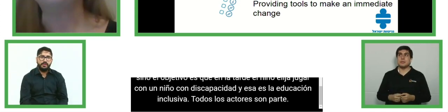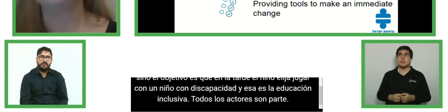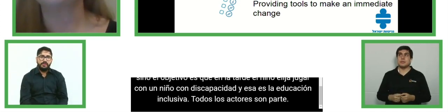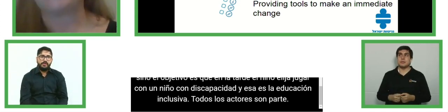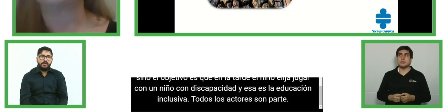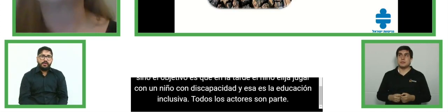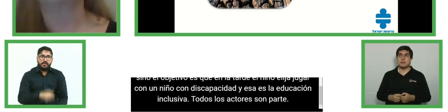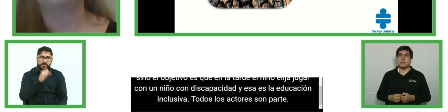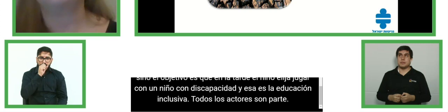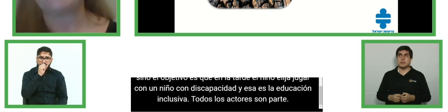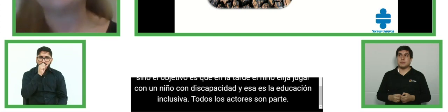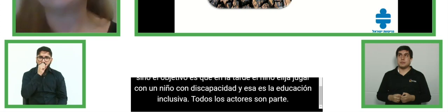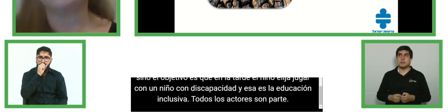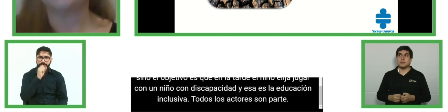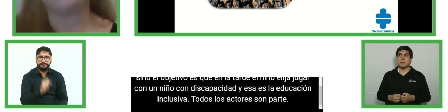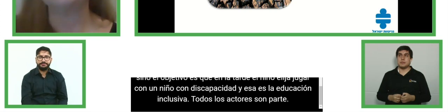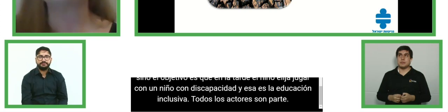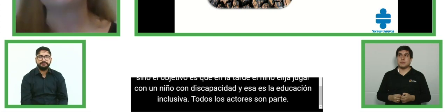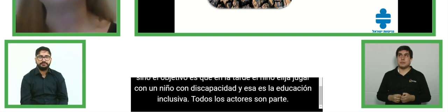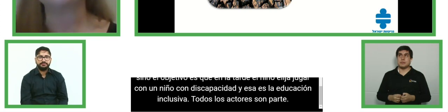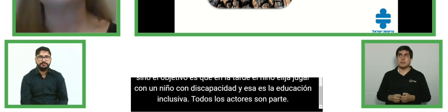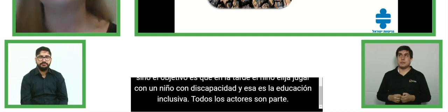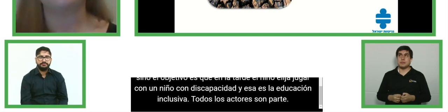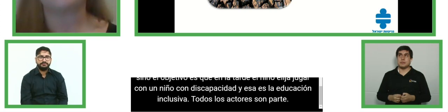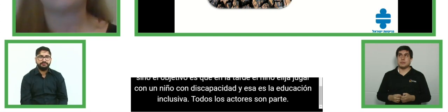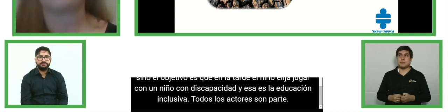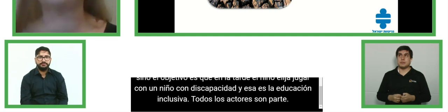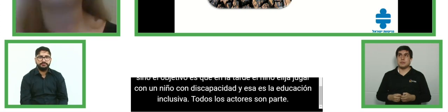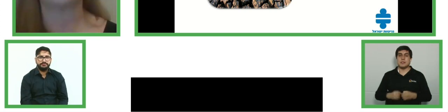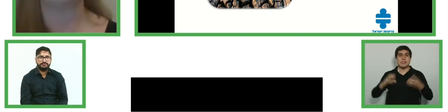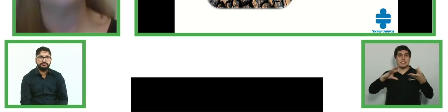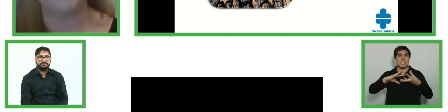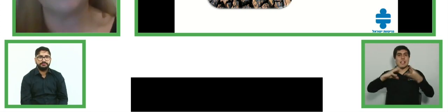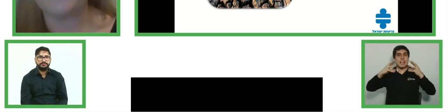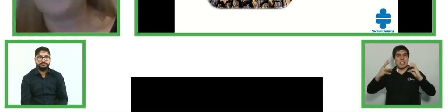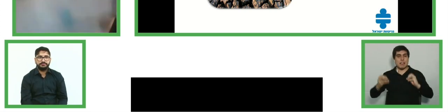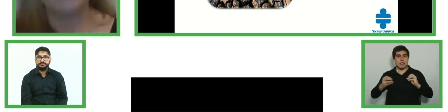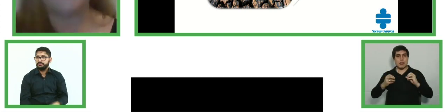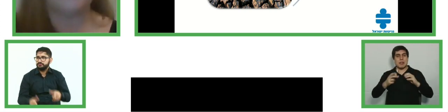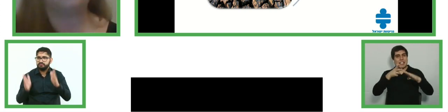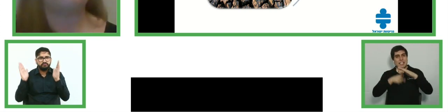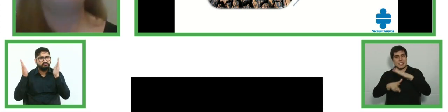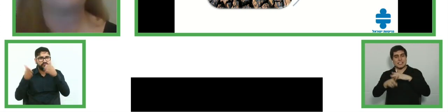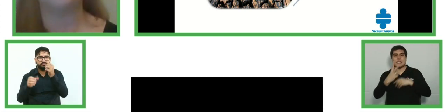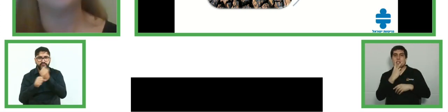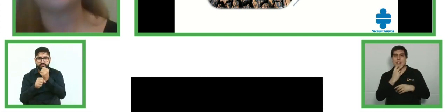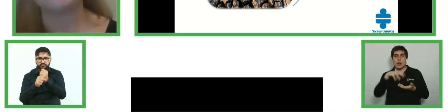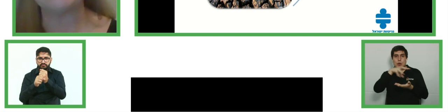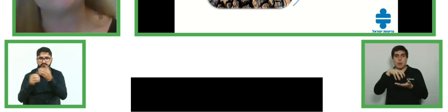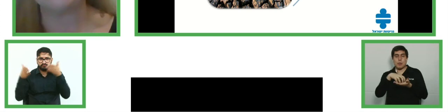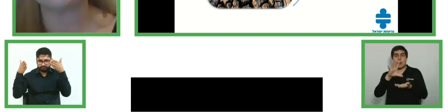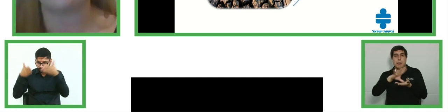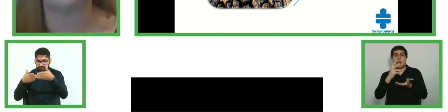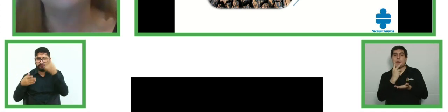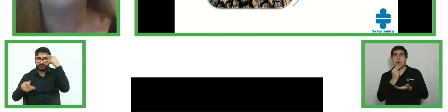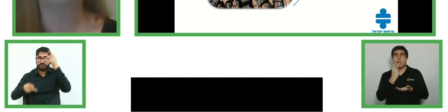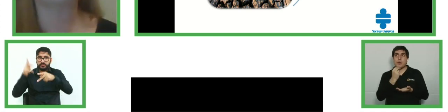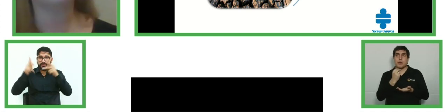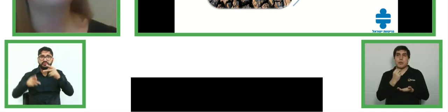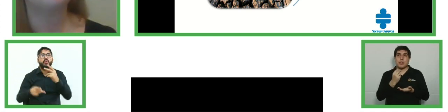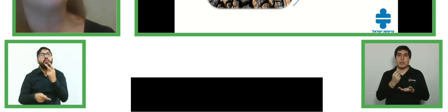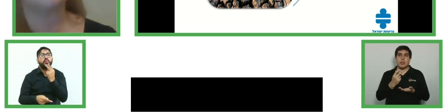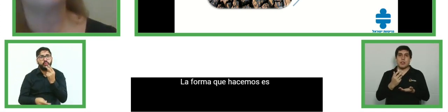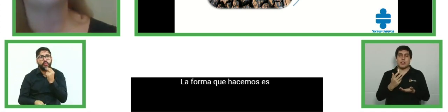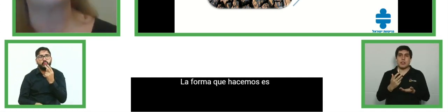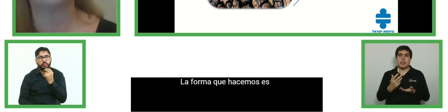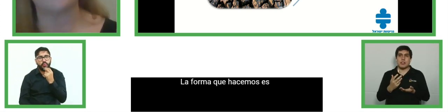basically the four pillars, and we will, you can just click this on. The four pillars is the methodology that we use to